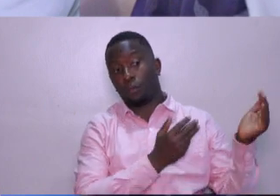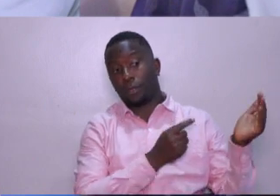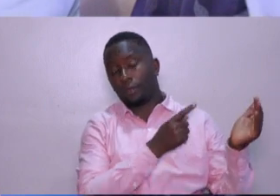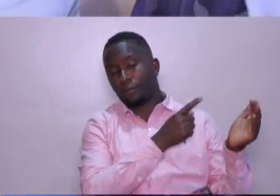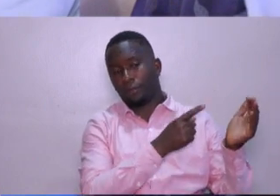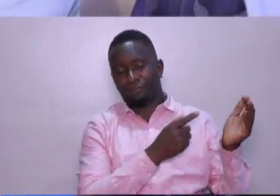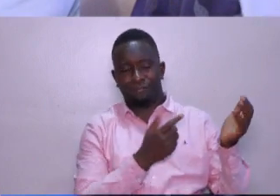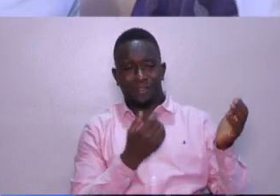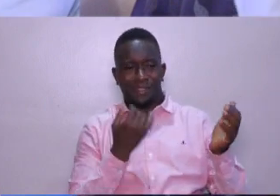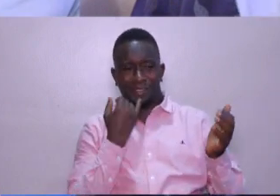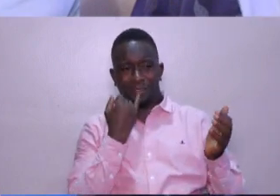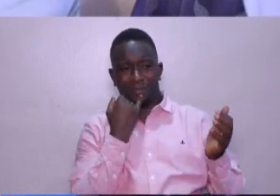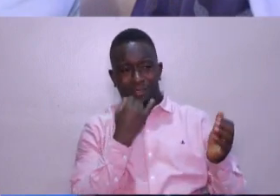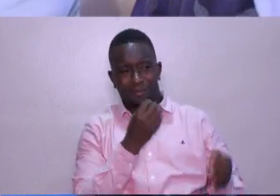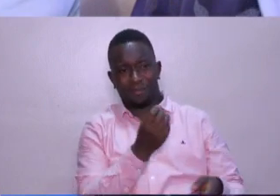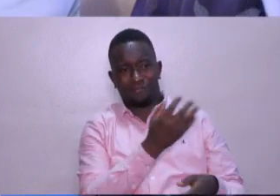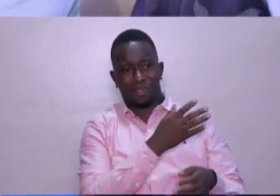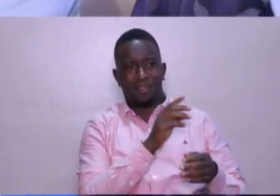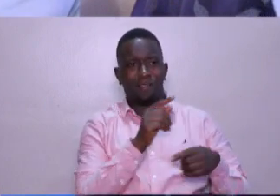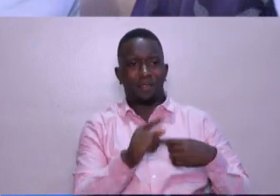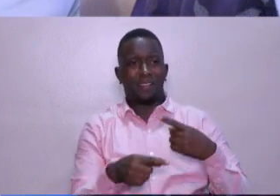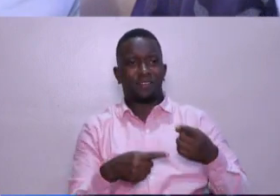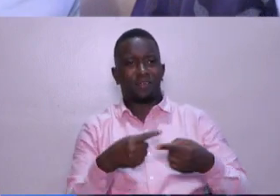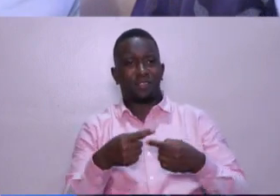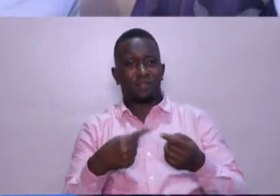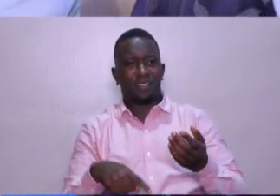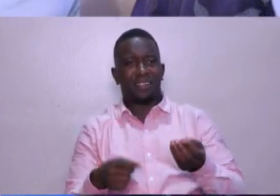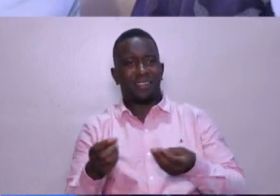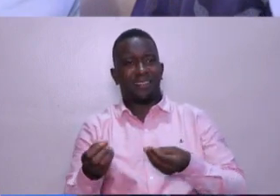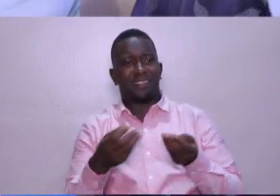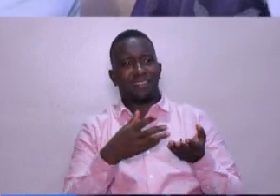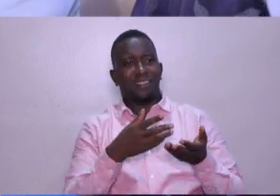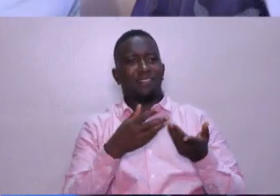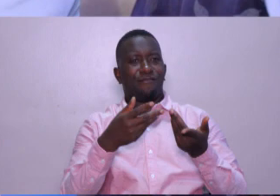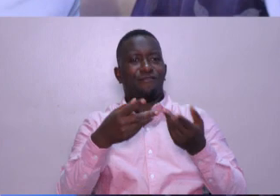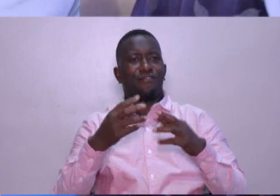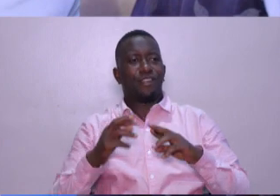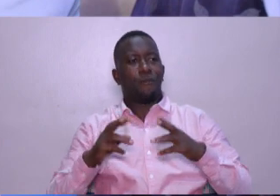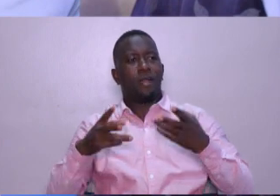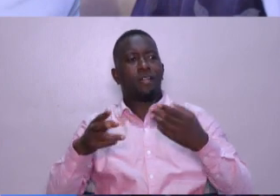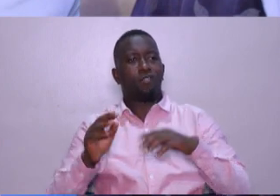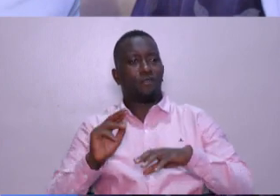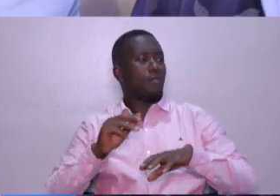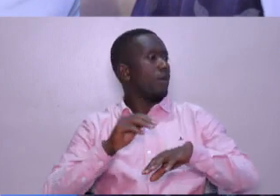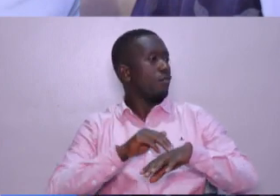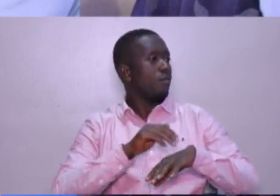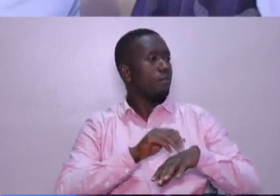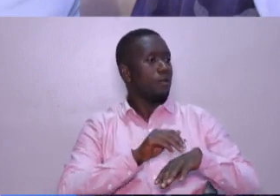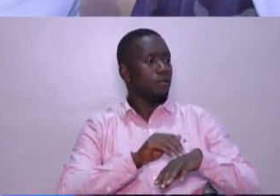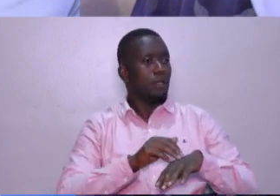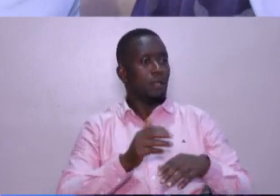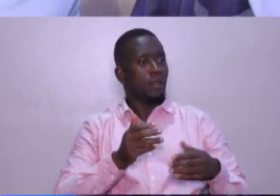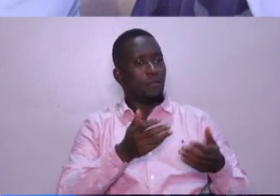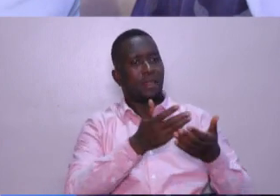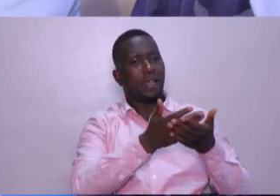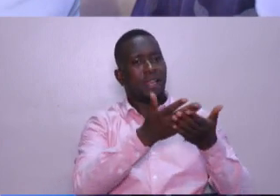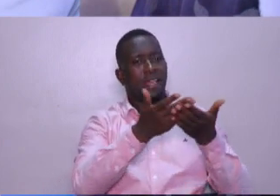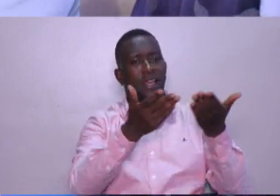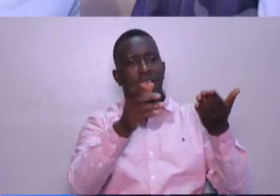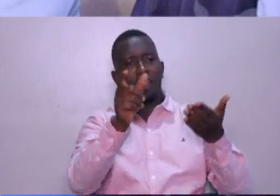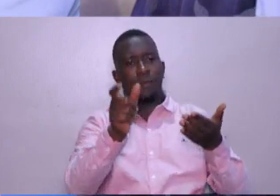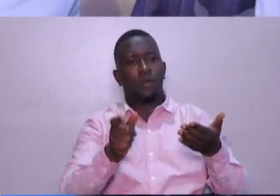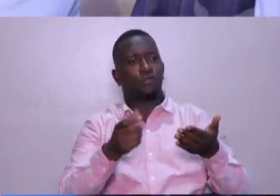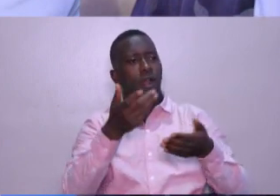give feedback, yeah, for us to redeem time as we get the URL out. Maybe is there any other person who has